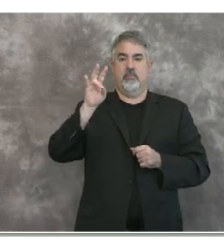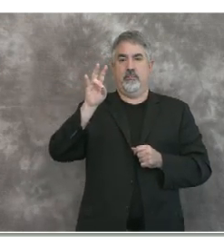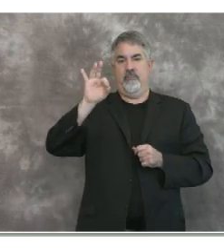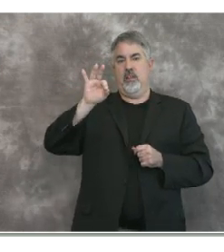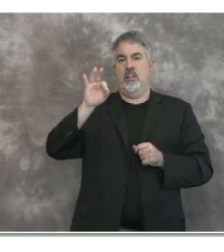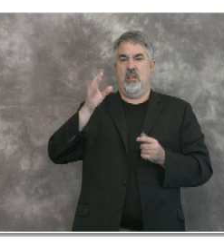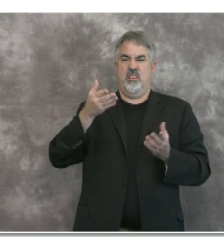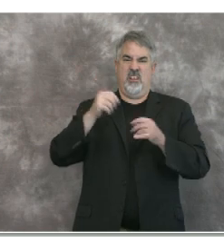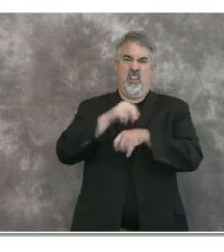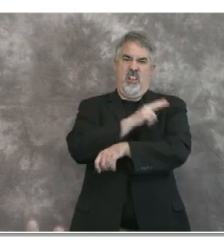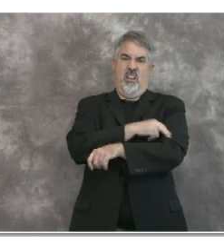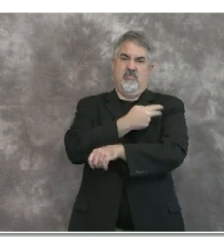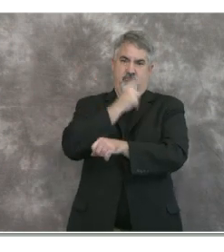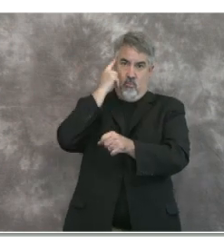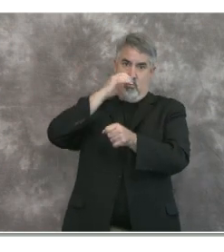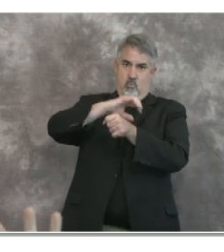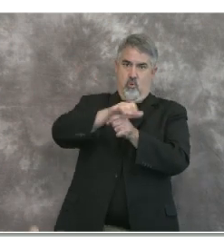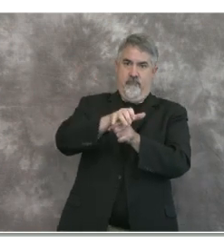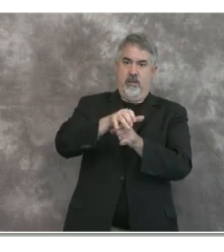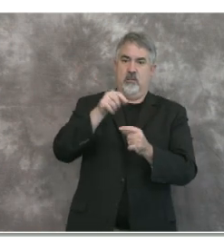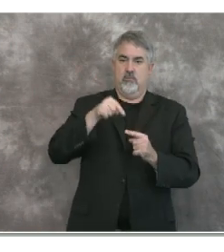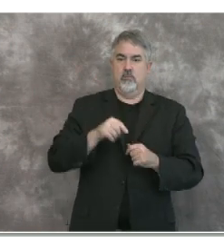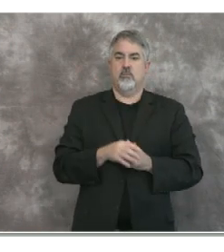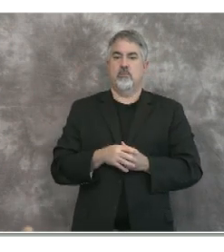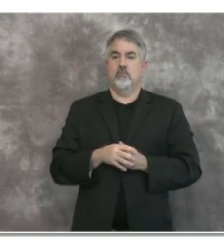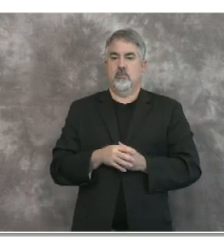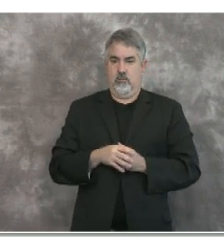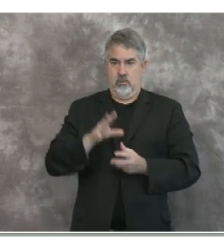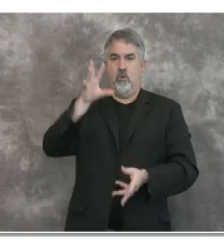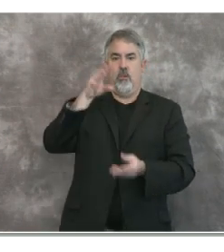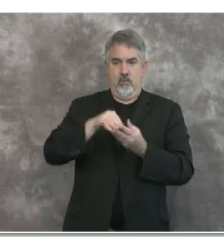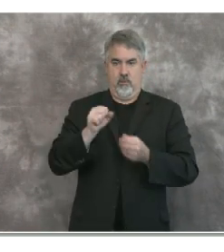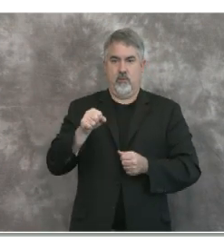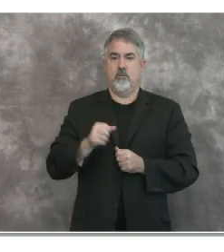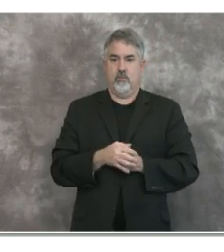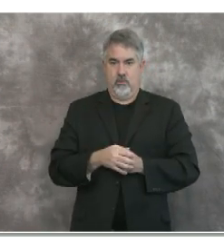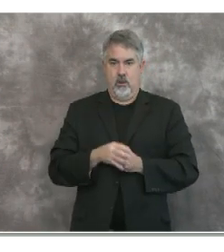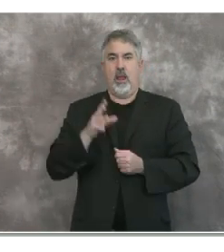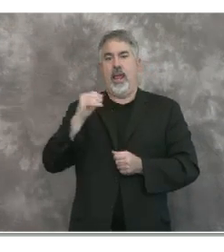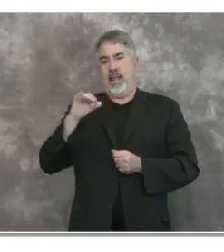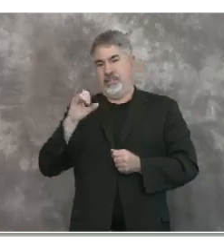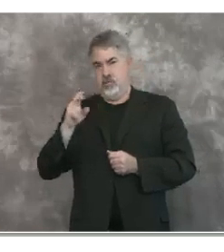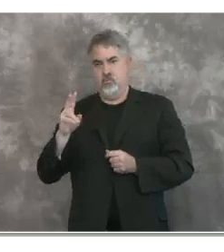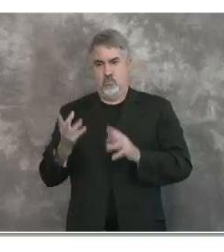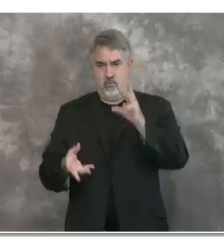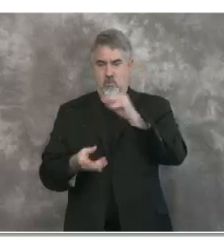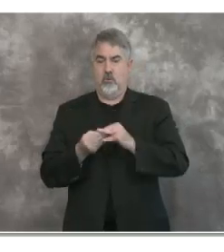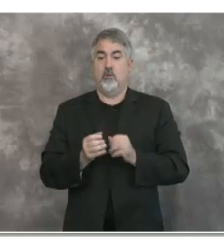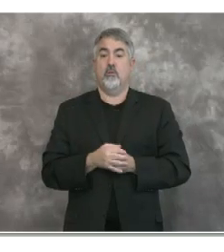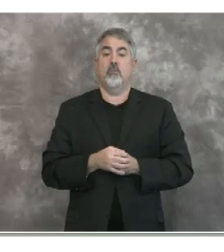379. And then you will see that 379 that are hospitalized here on the next chart